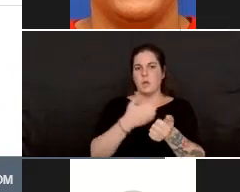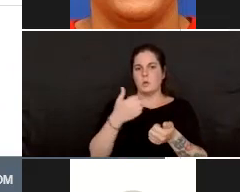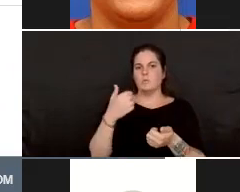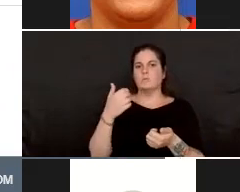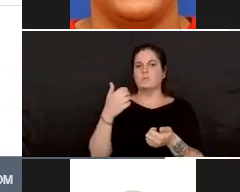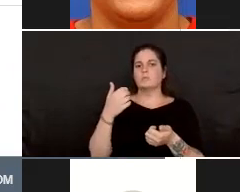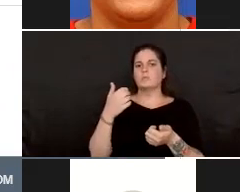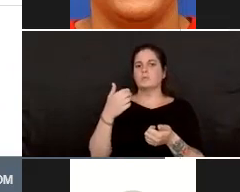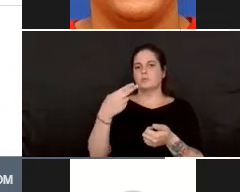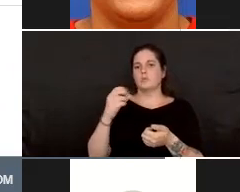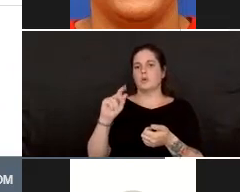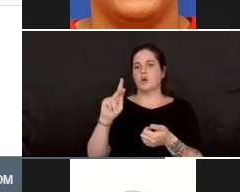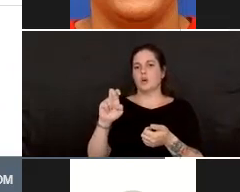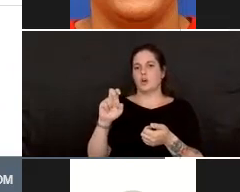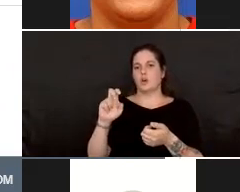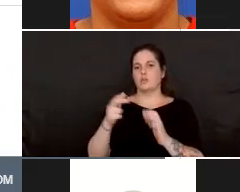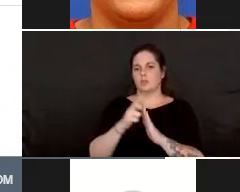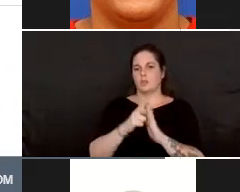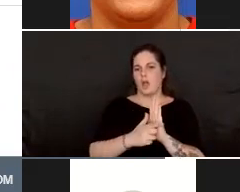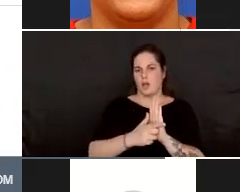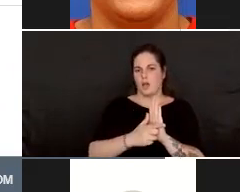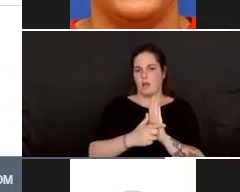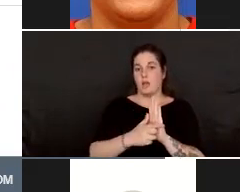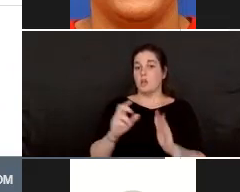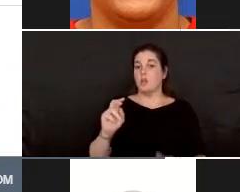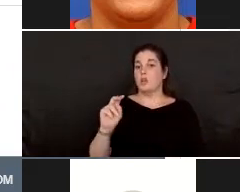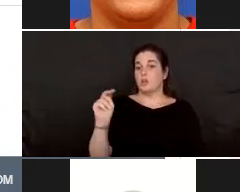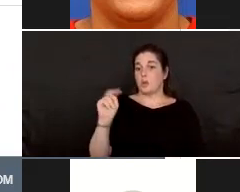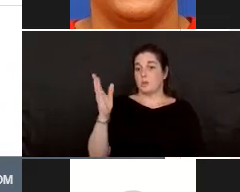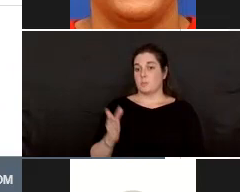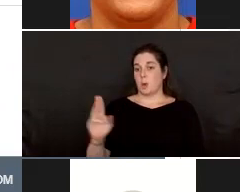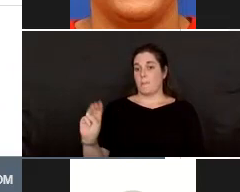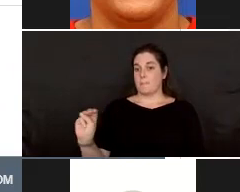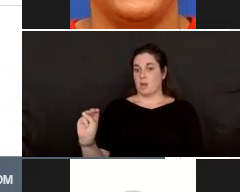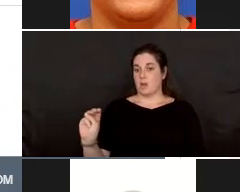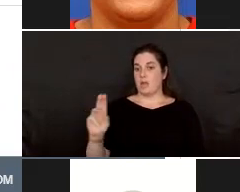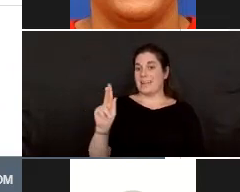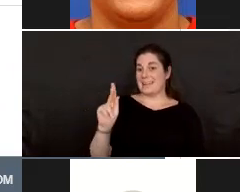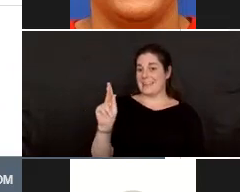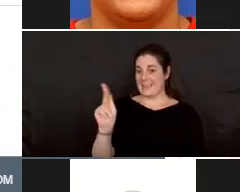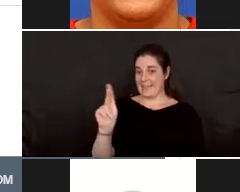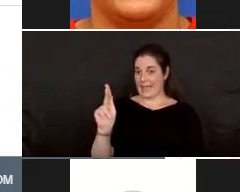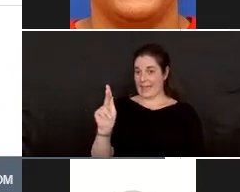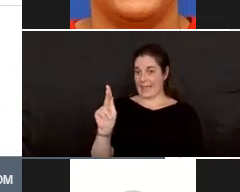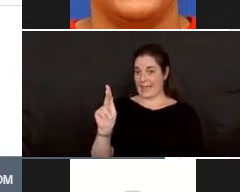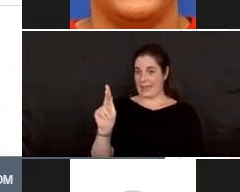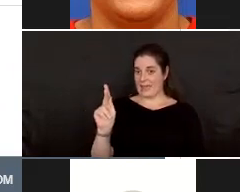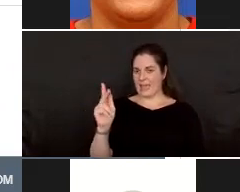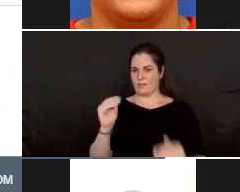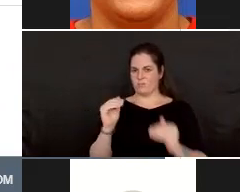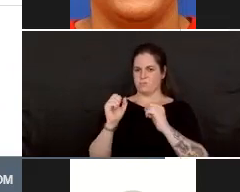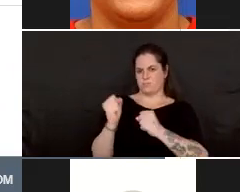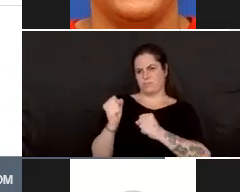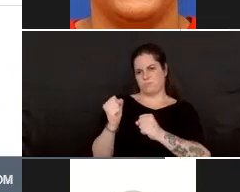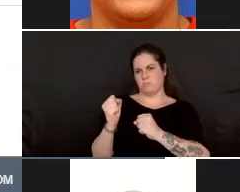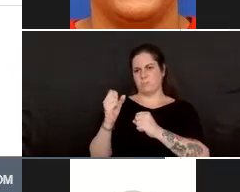and that's newtons per meter, because K tells us how rigid or stiff